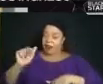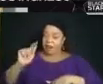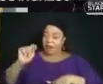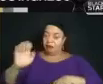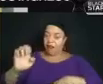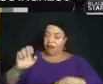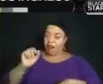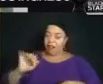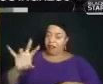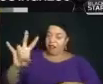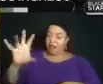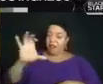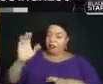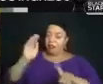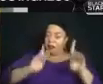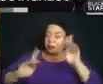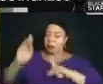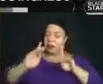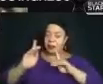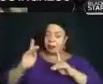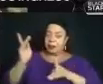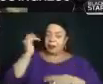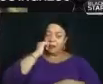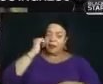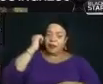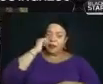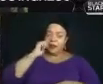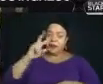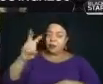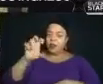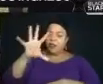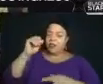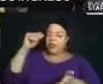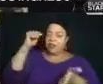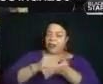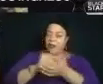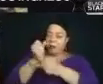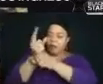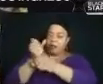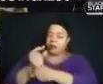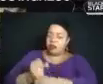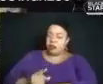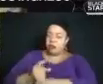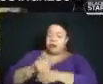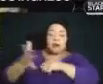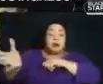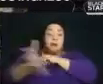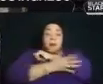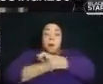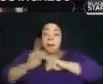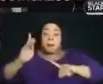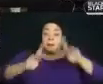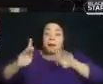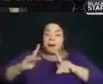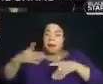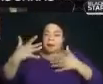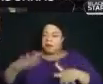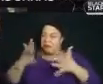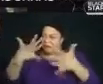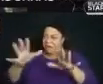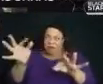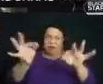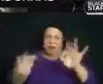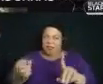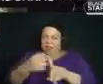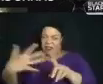250,000 a year. Poor people have been 2 to 5 times more likely to die from COVID during this